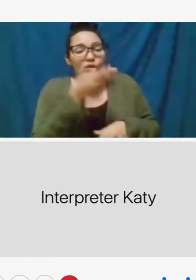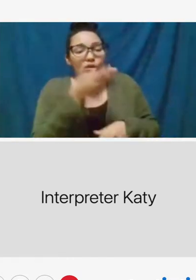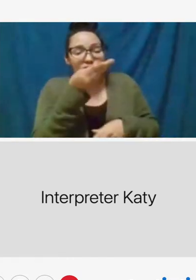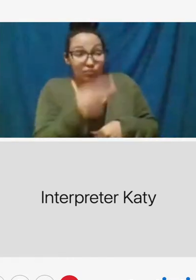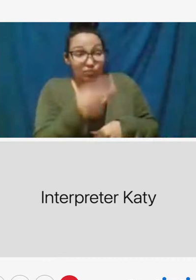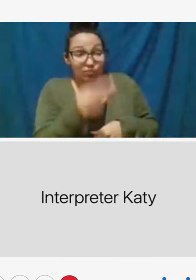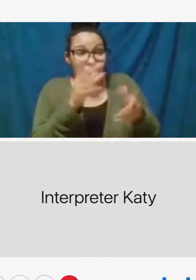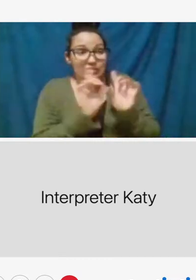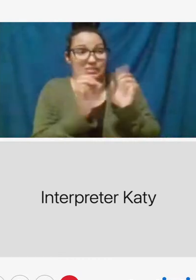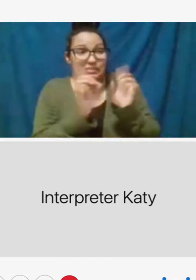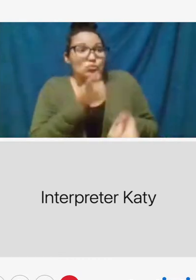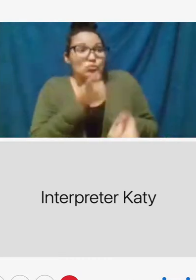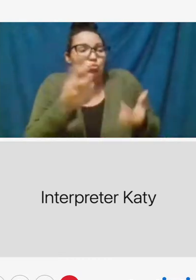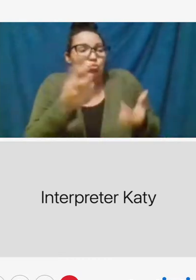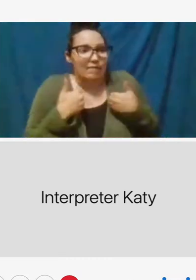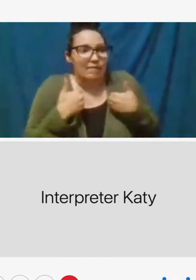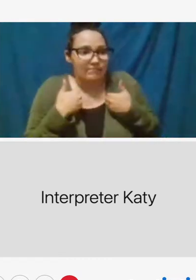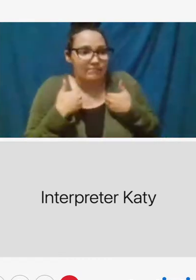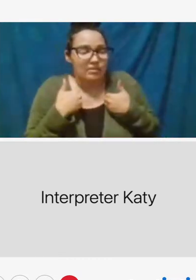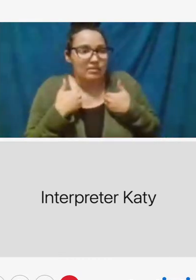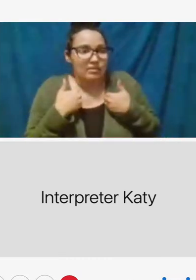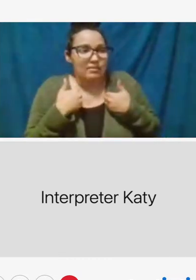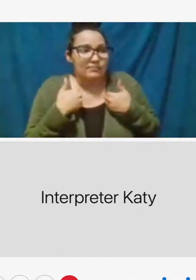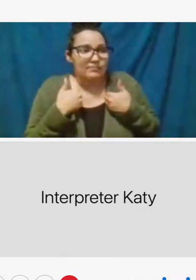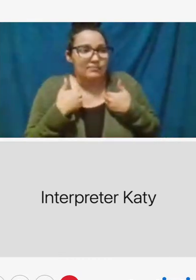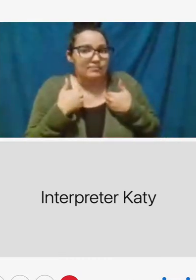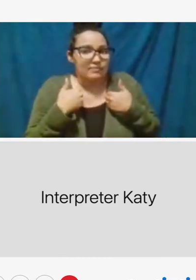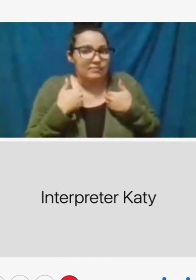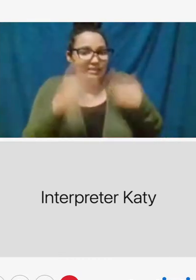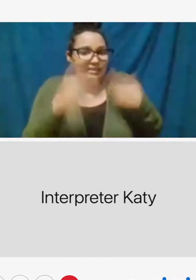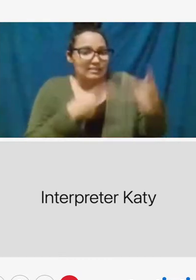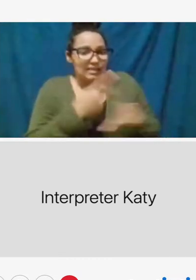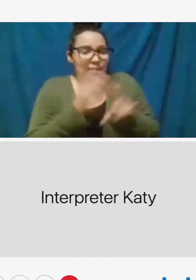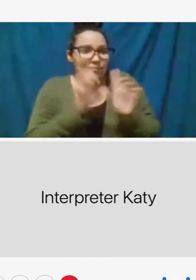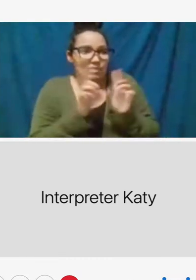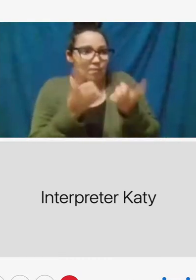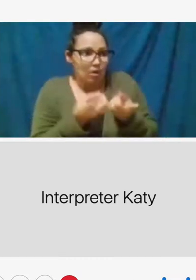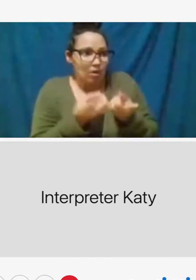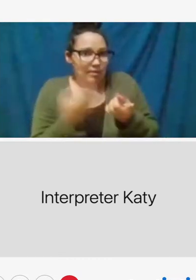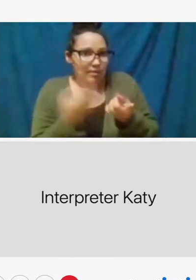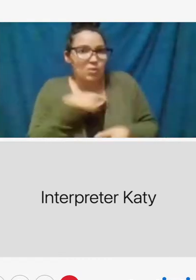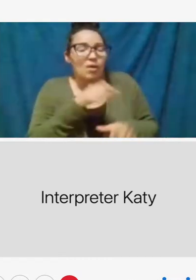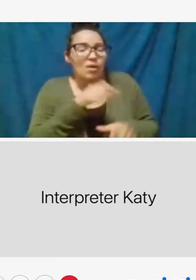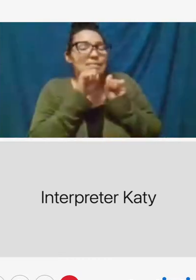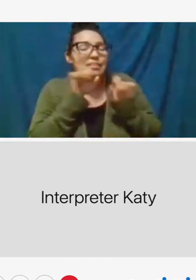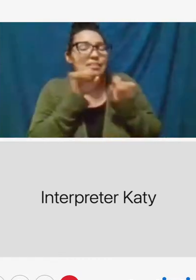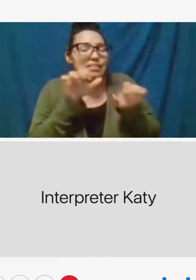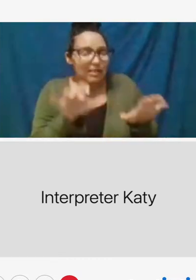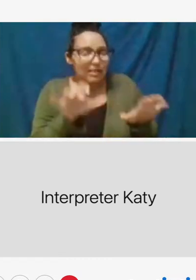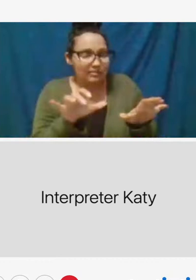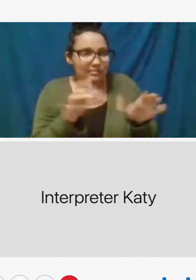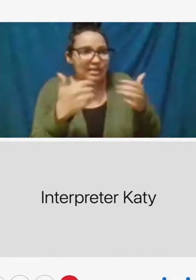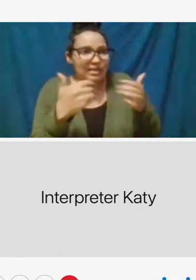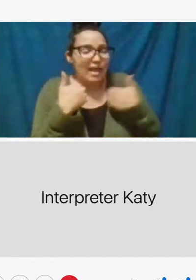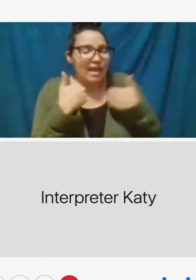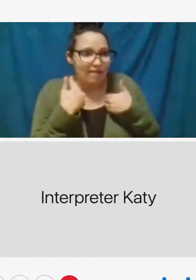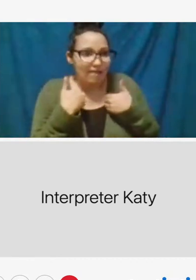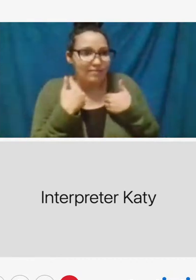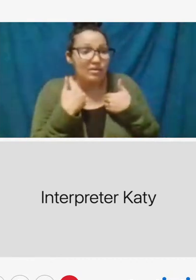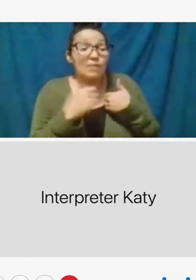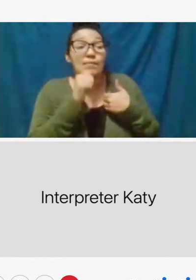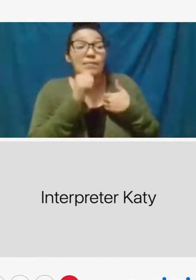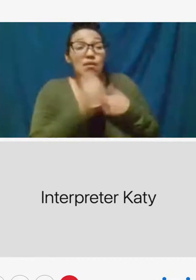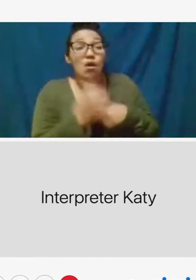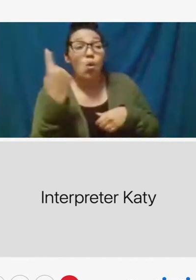have this type of department and we are blessed that we have it but not only do we use it